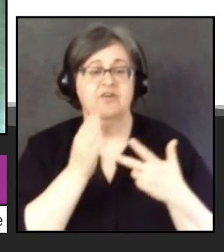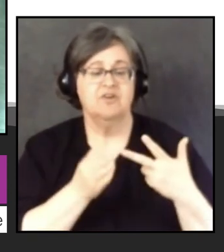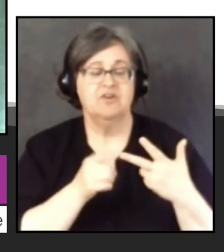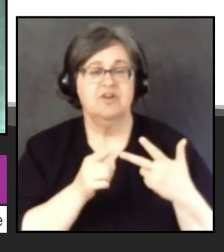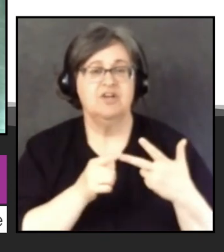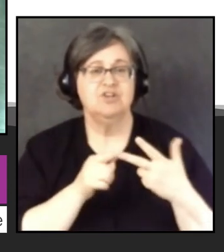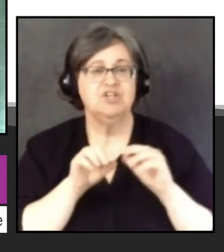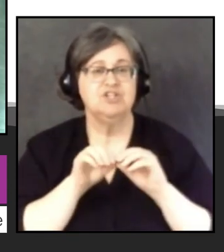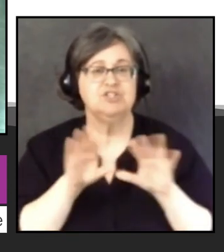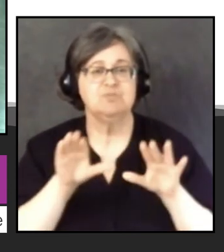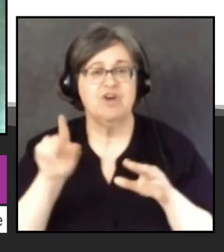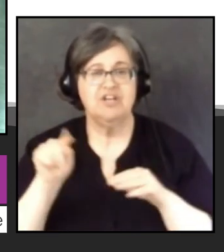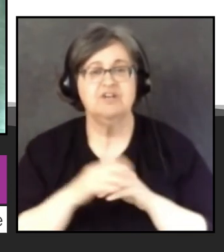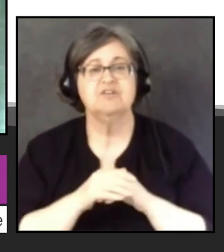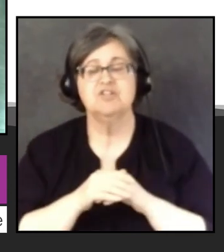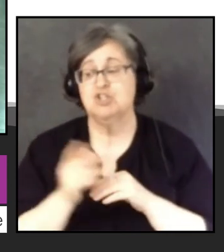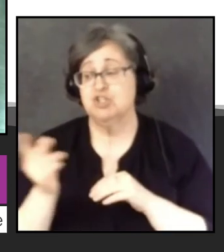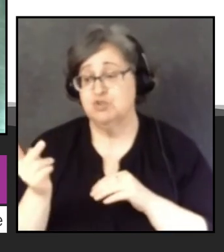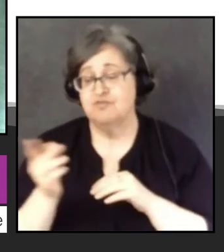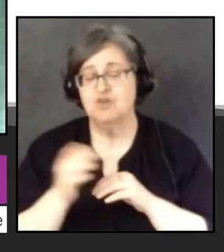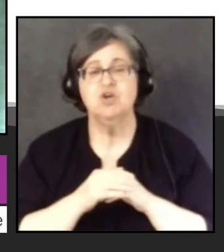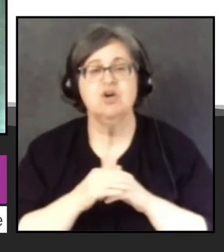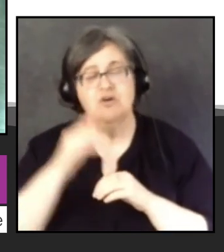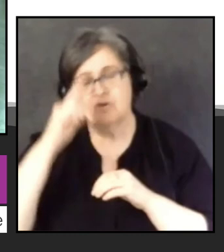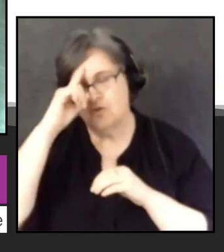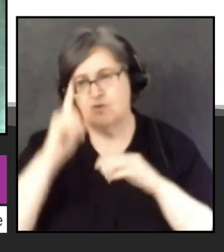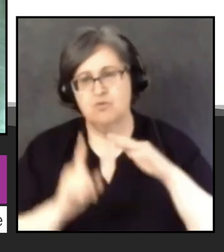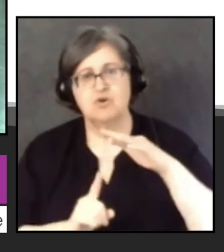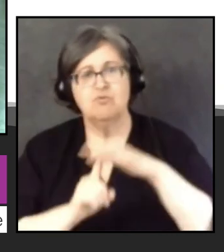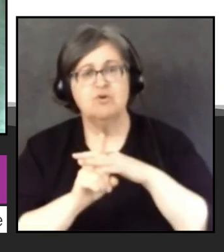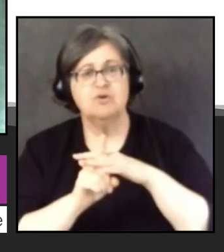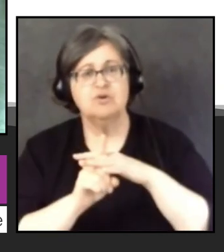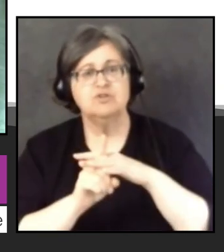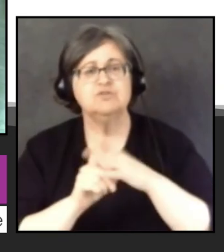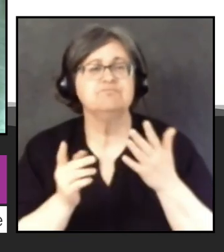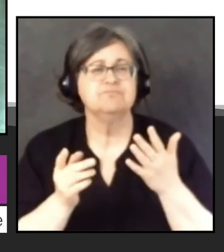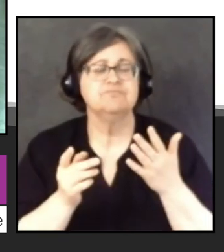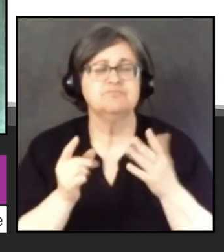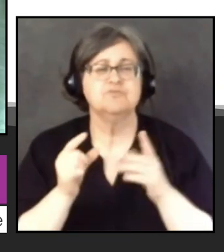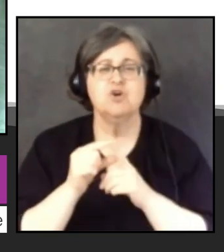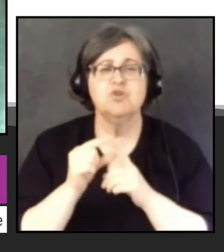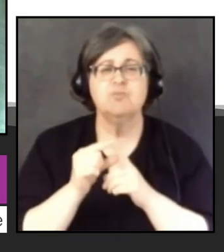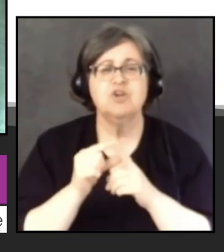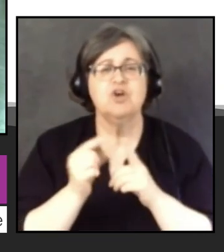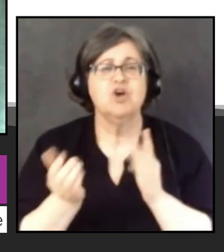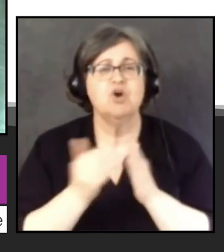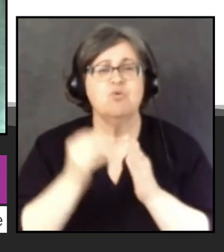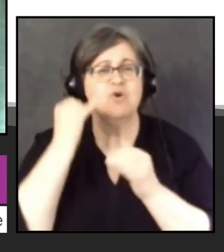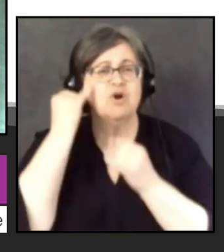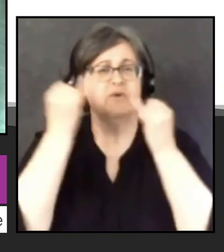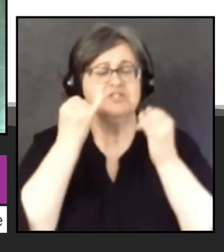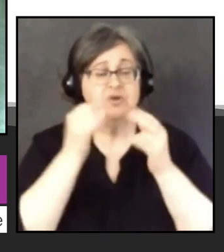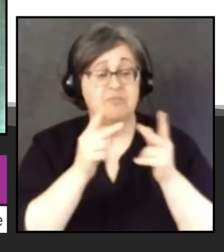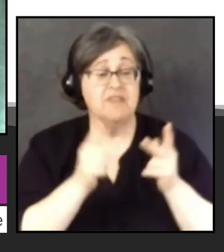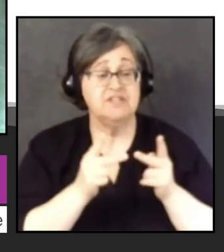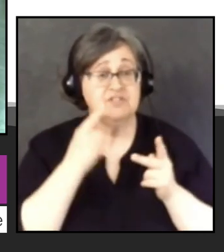And for Spread Out, Jing and Natalia, the words that came to my spirit in your presentation were reimagining places of